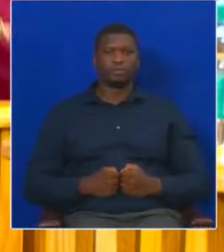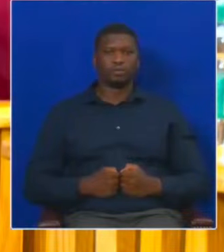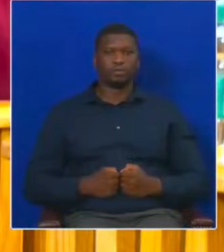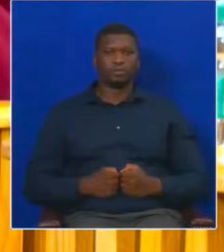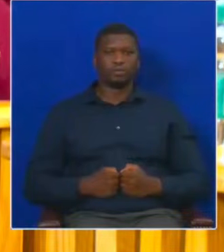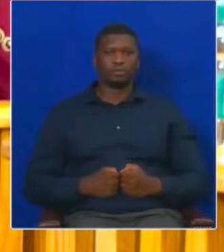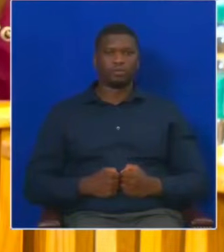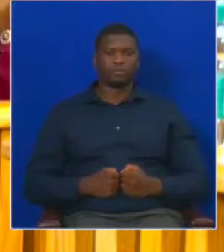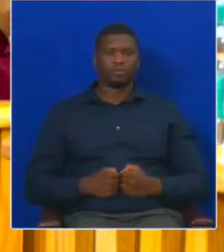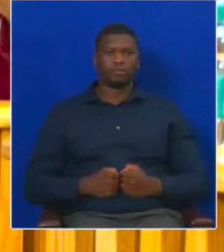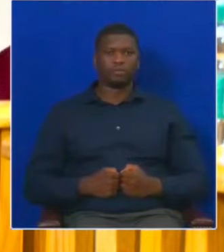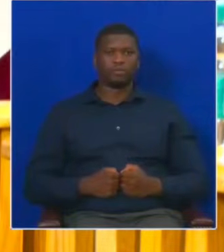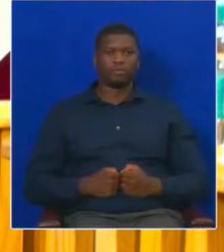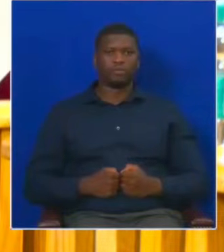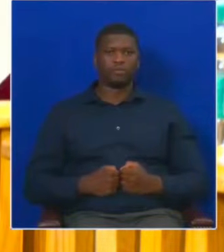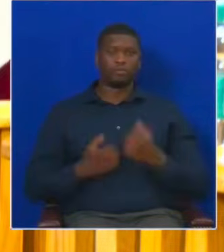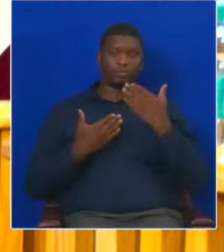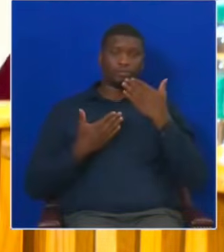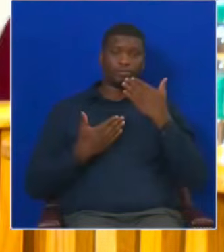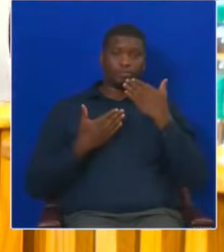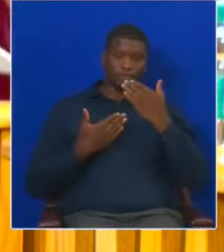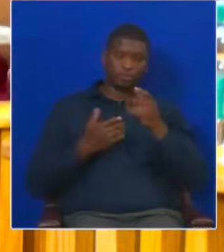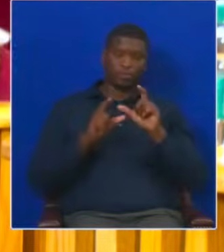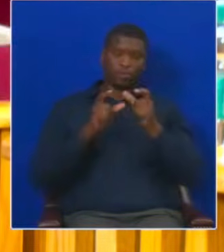Thank you, Commissioners.